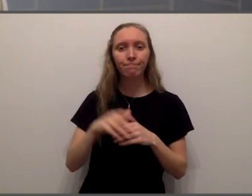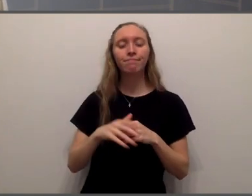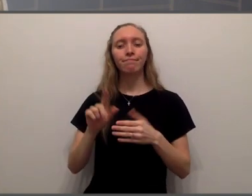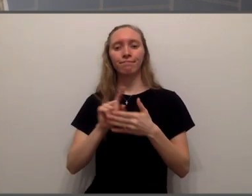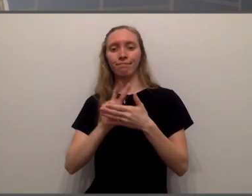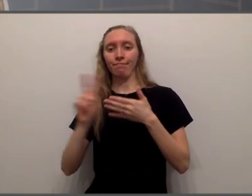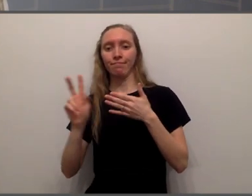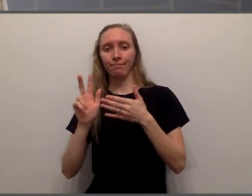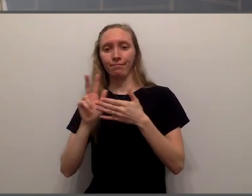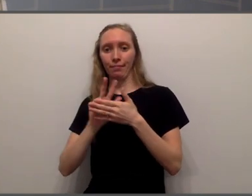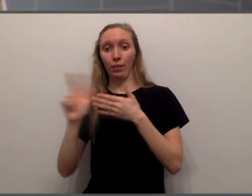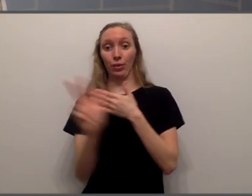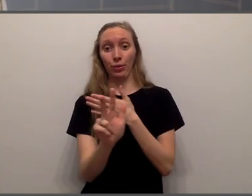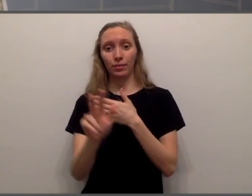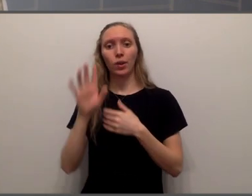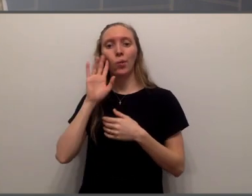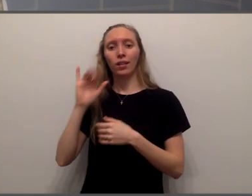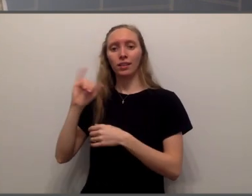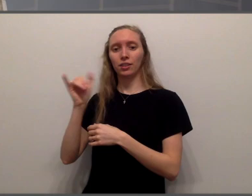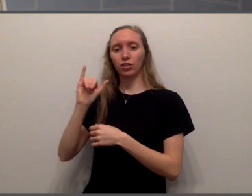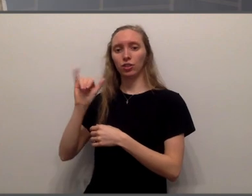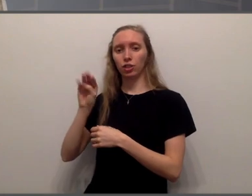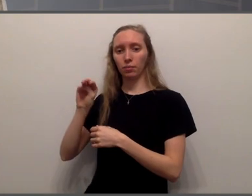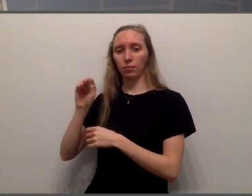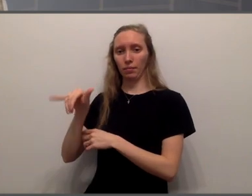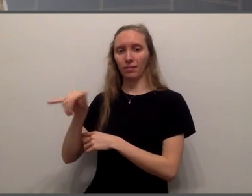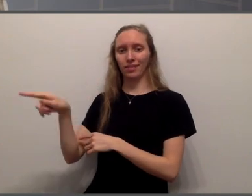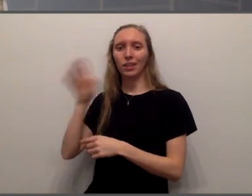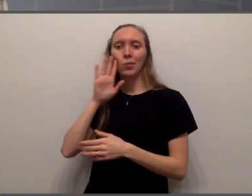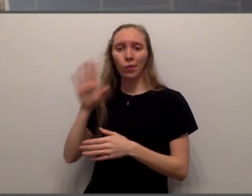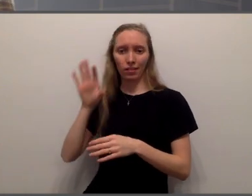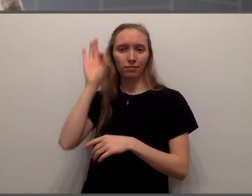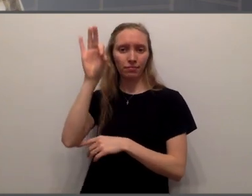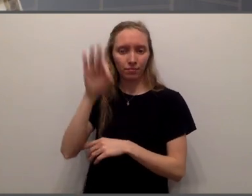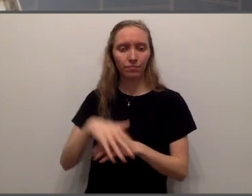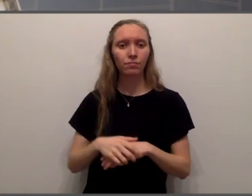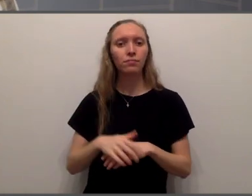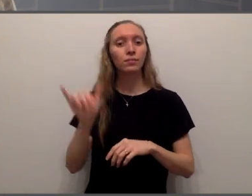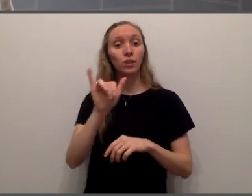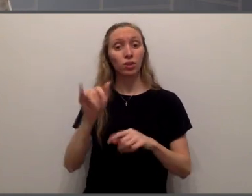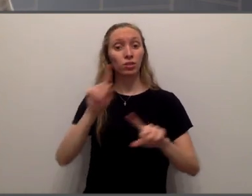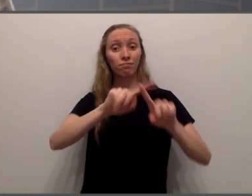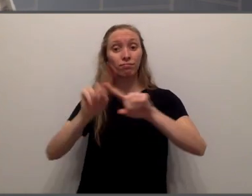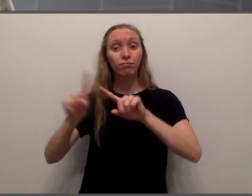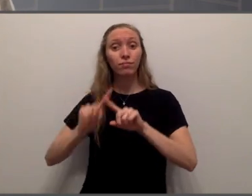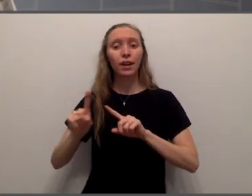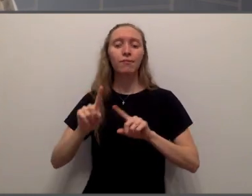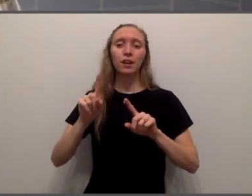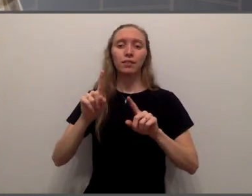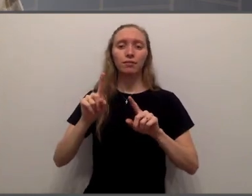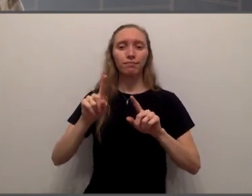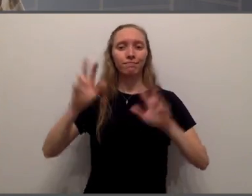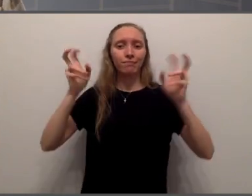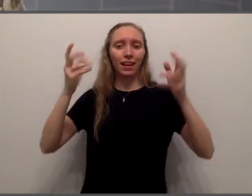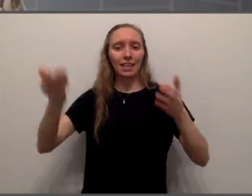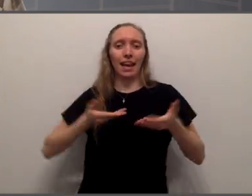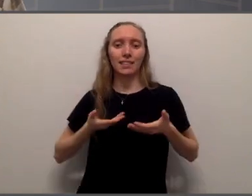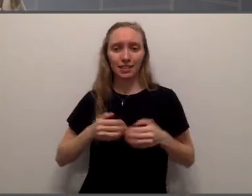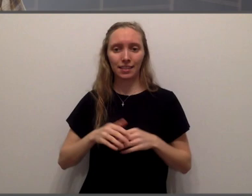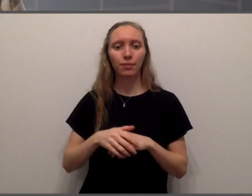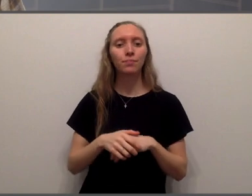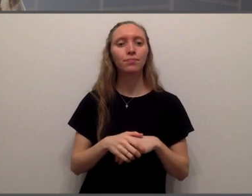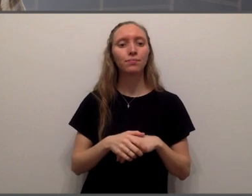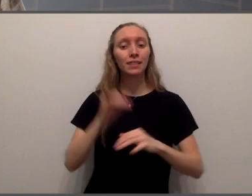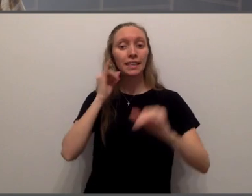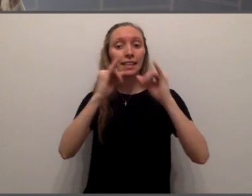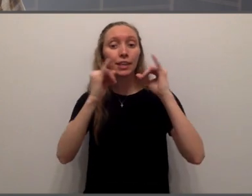have guests each week in the form of interviews, members of our church community and some beyond. And as I mentioned today, we're going to